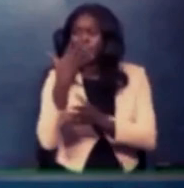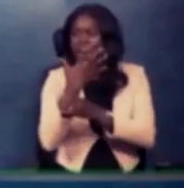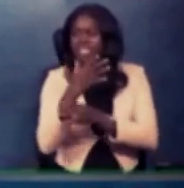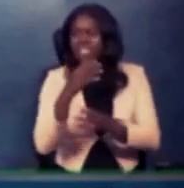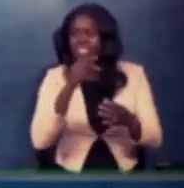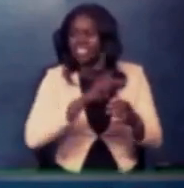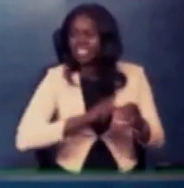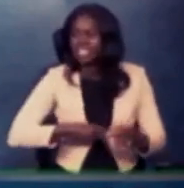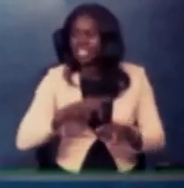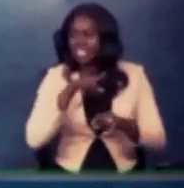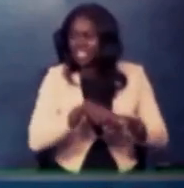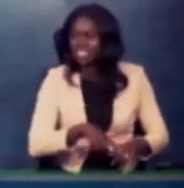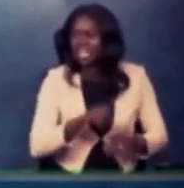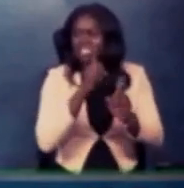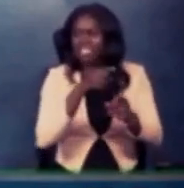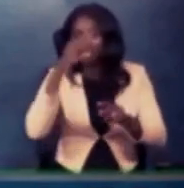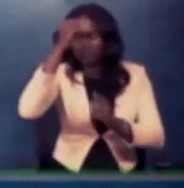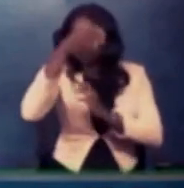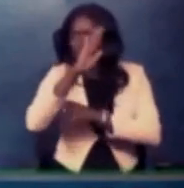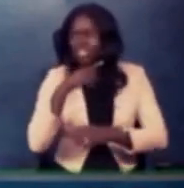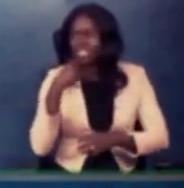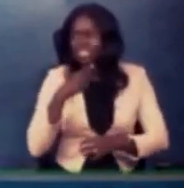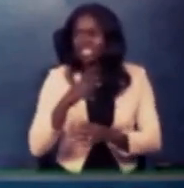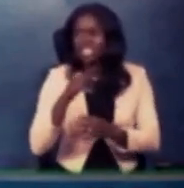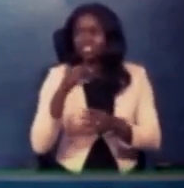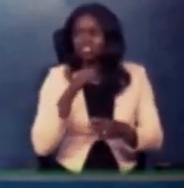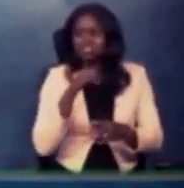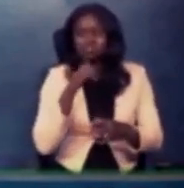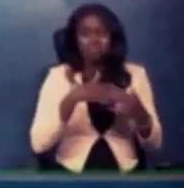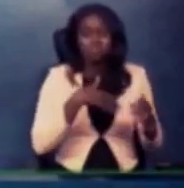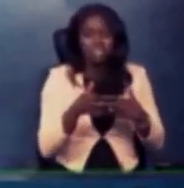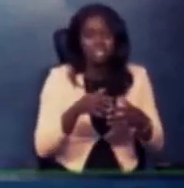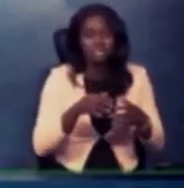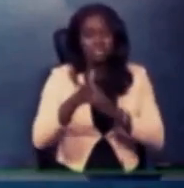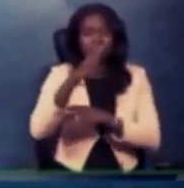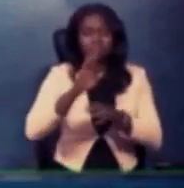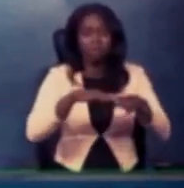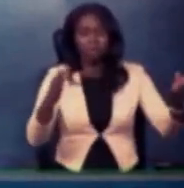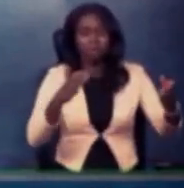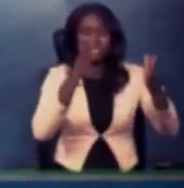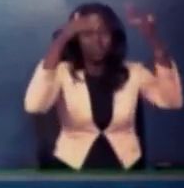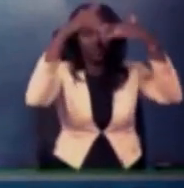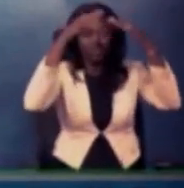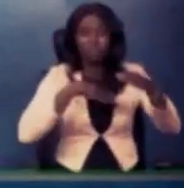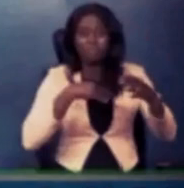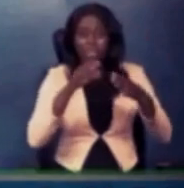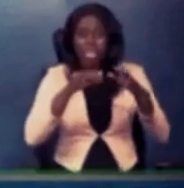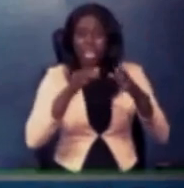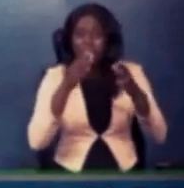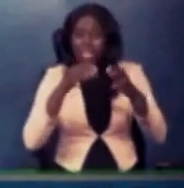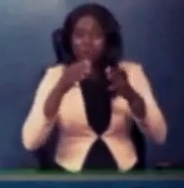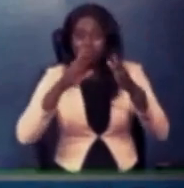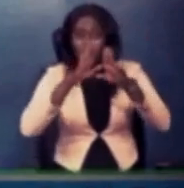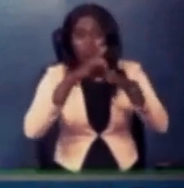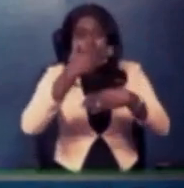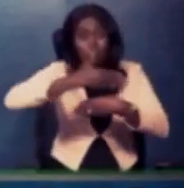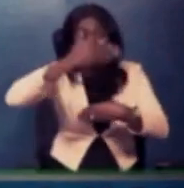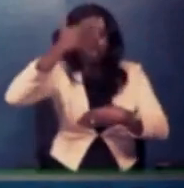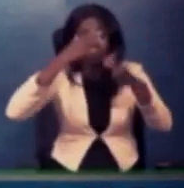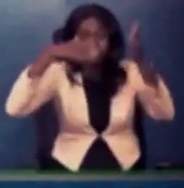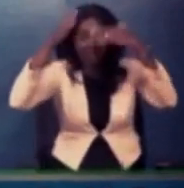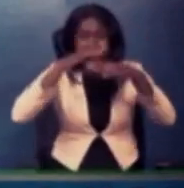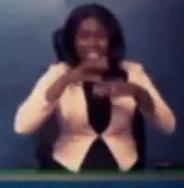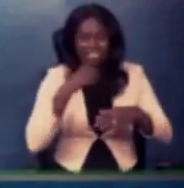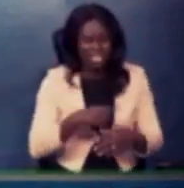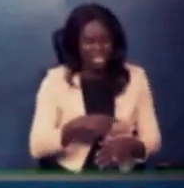leaned answered the man of God and said, even if God will open the windows of heaven, might this thing be? And he said, behold, thou shalt see it with